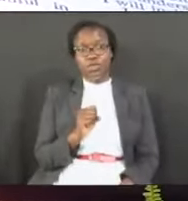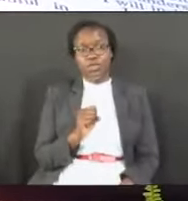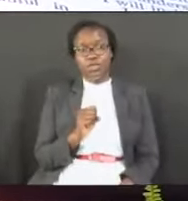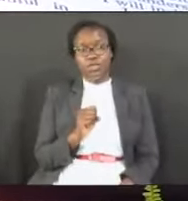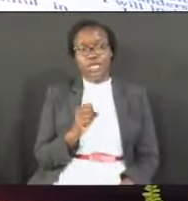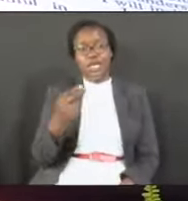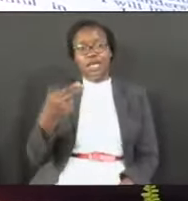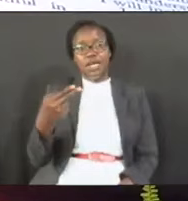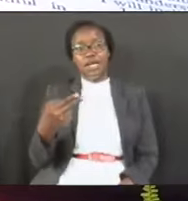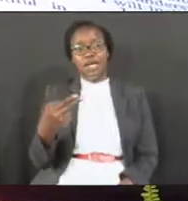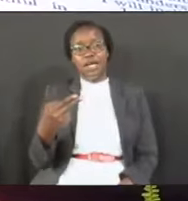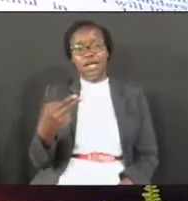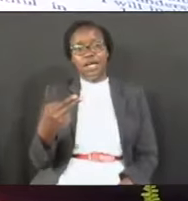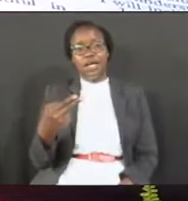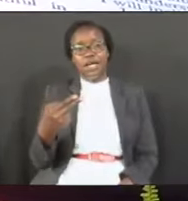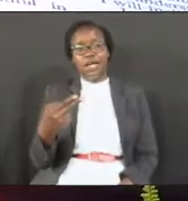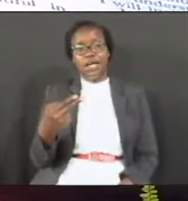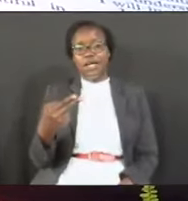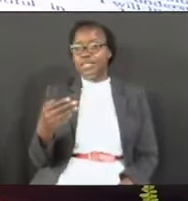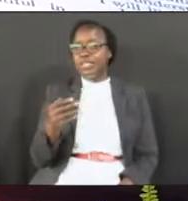Hagar is in the wilderness.